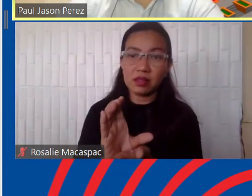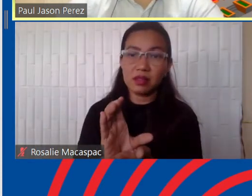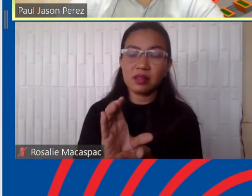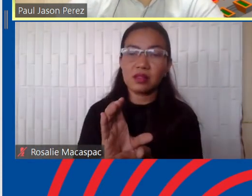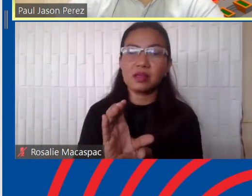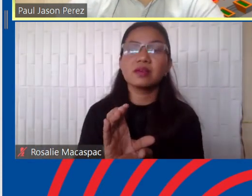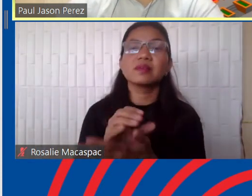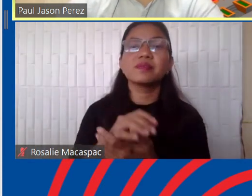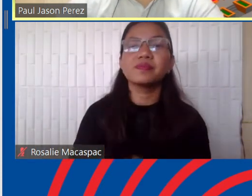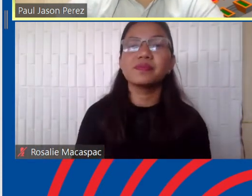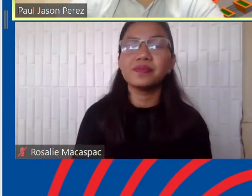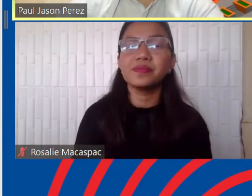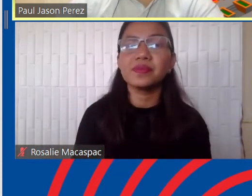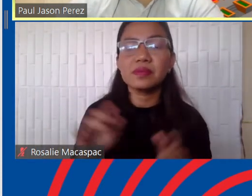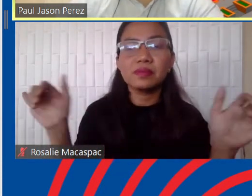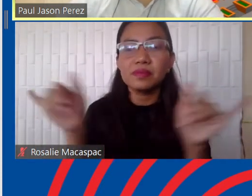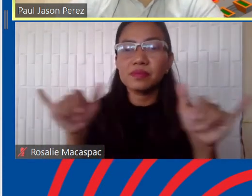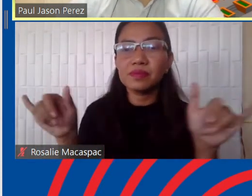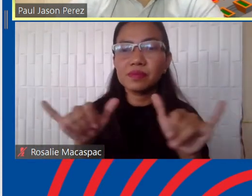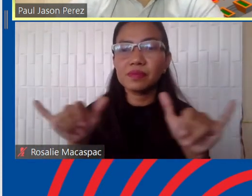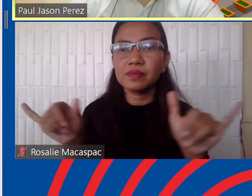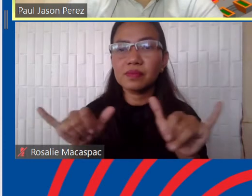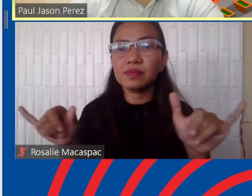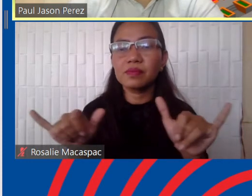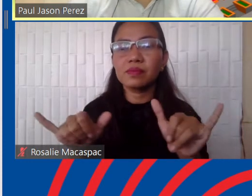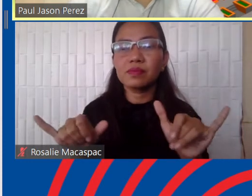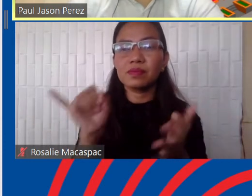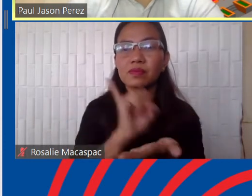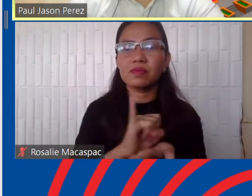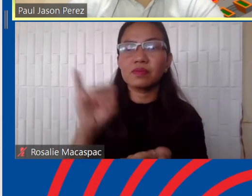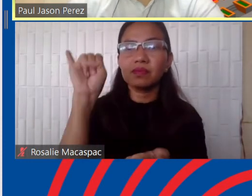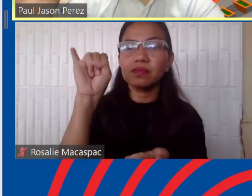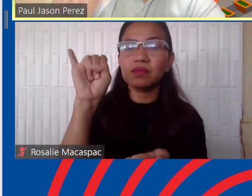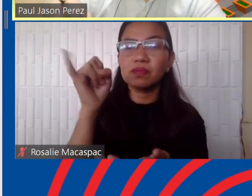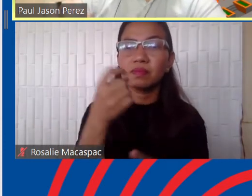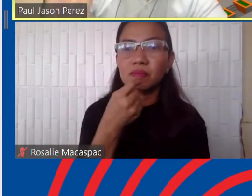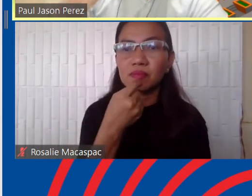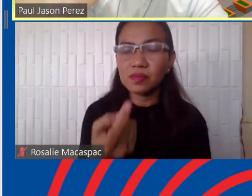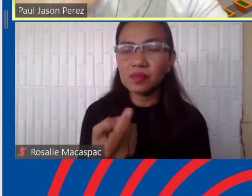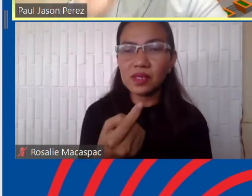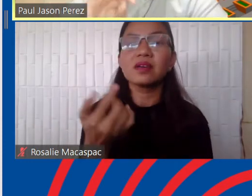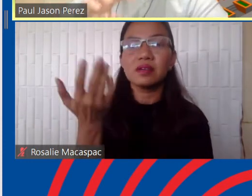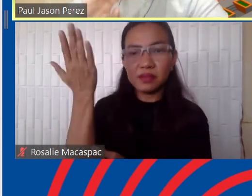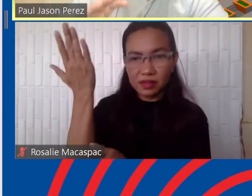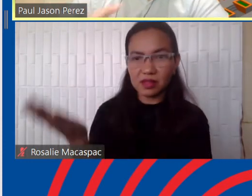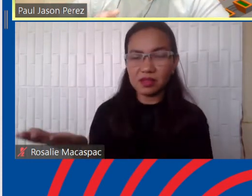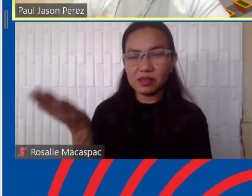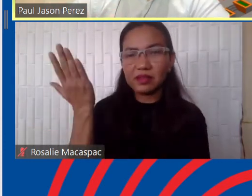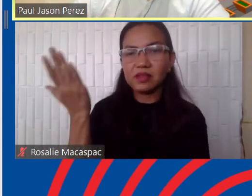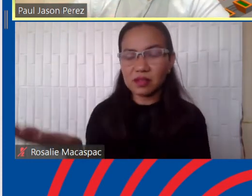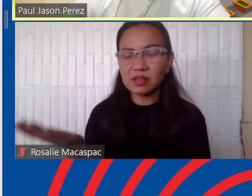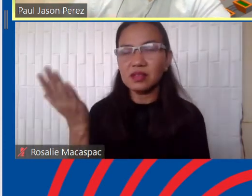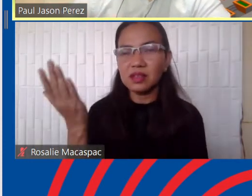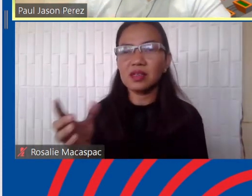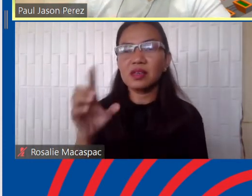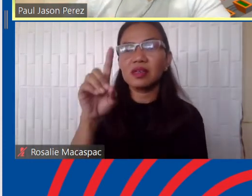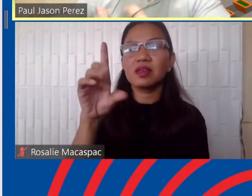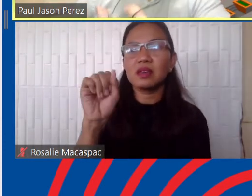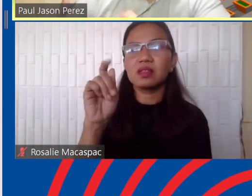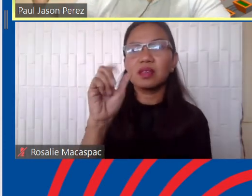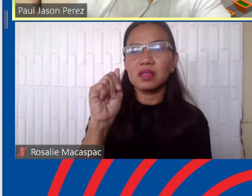So that is like an institution that says this data repository